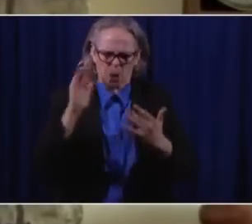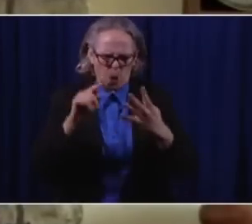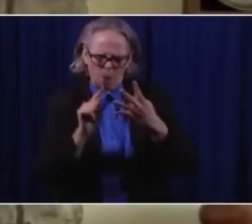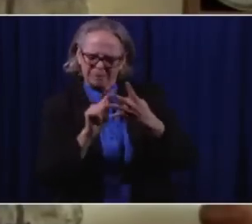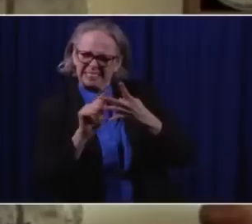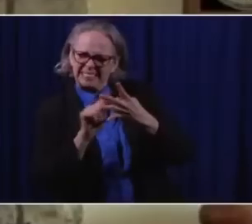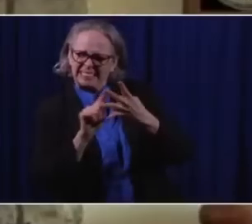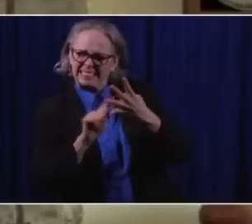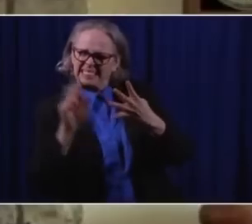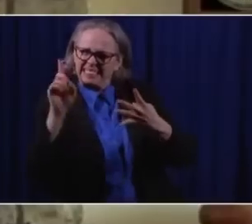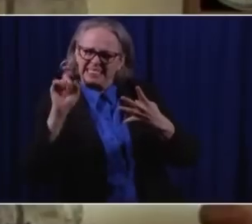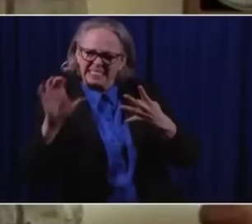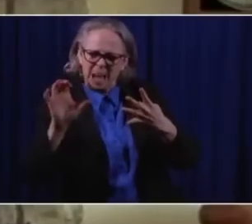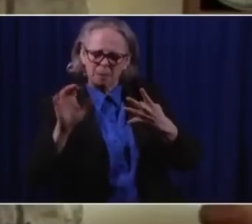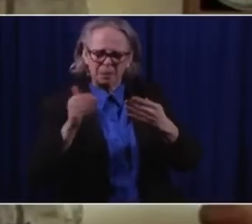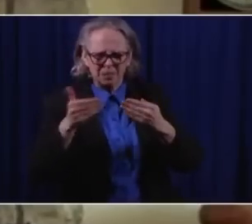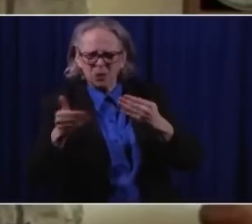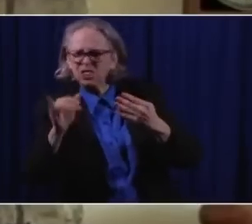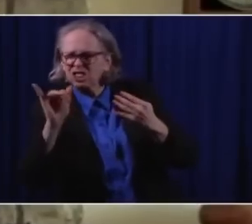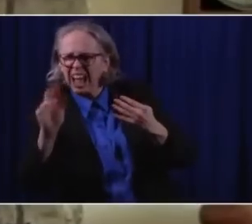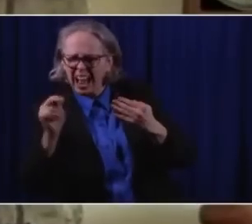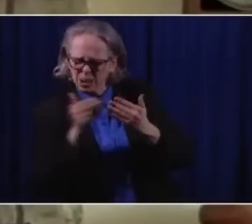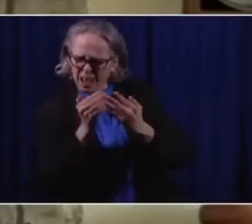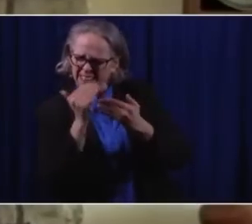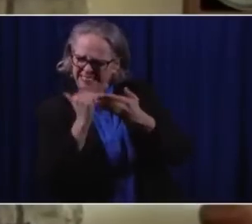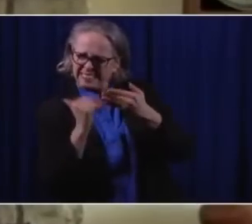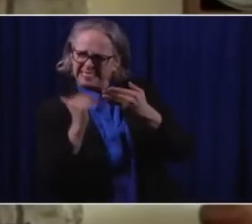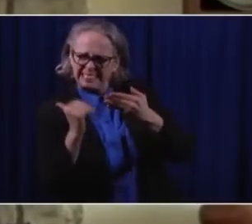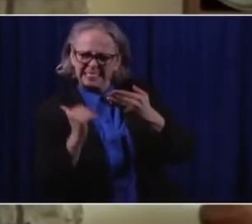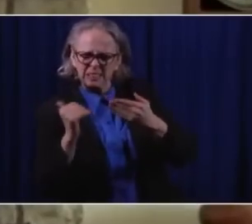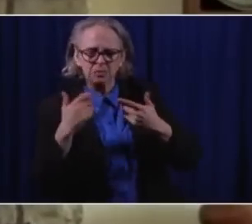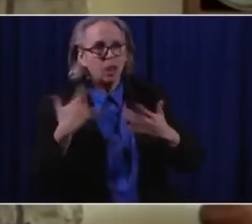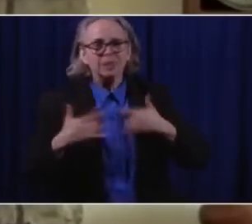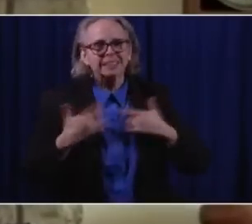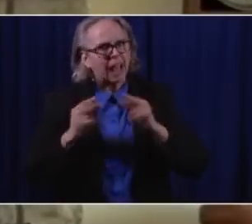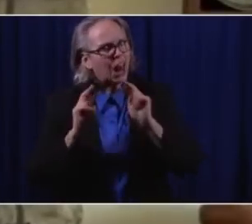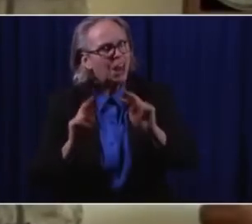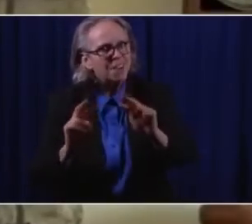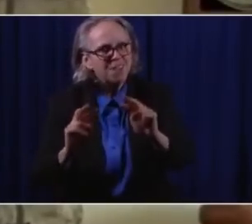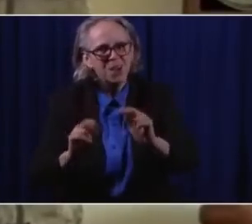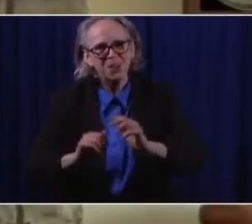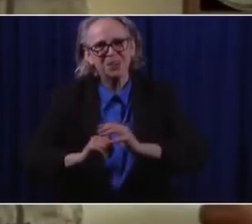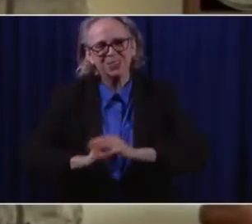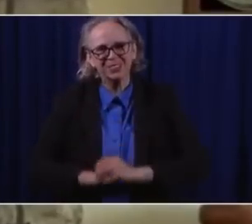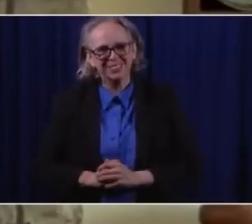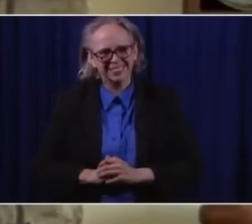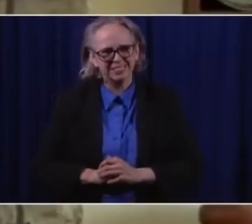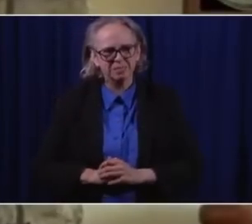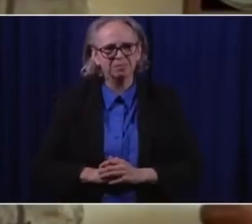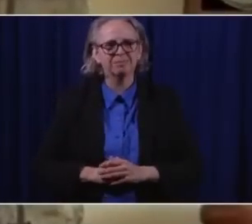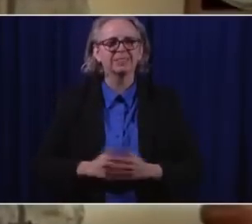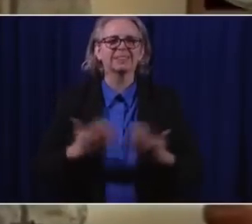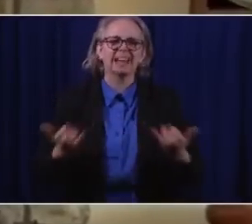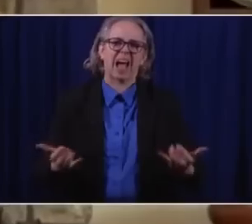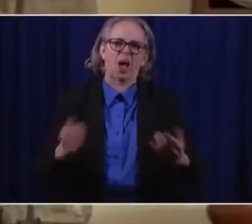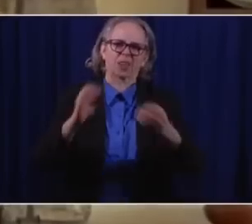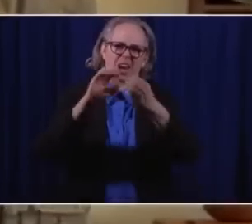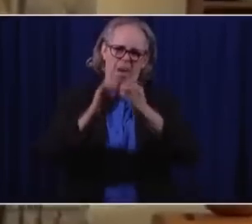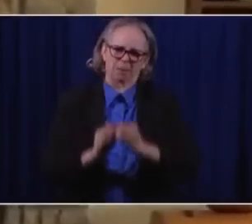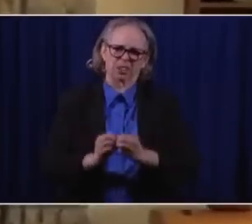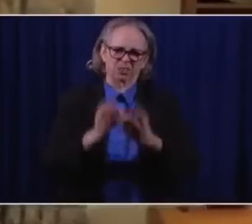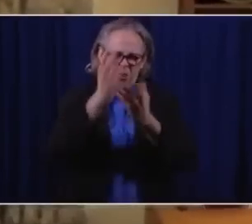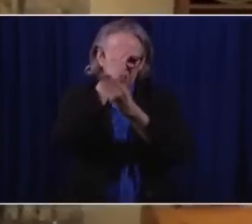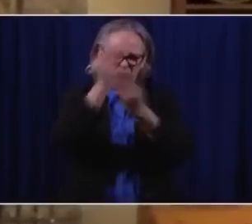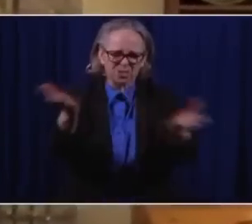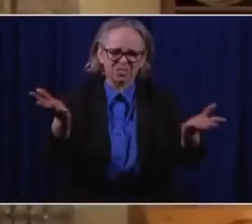hope into January. So we're very, very excited about that. So let's go to Eric. Let's